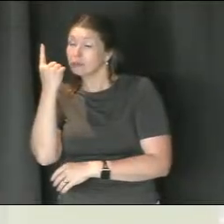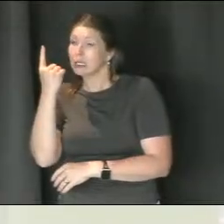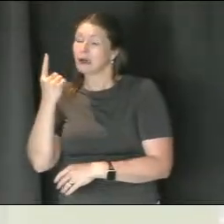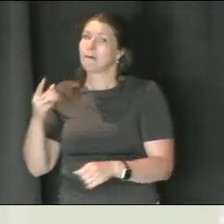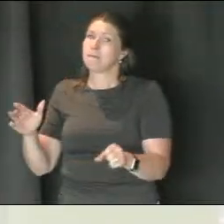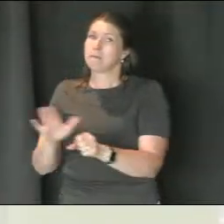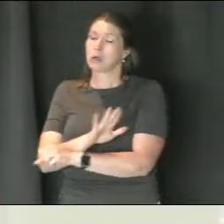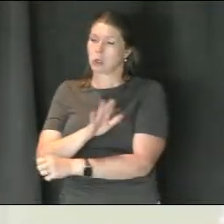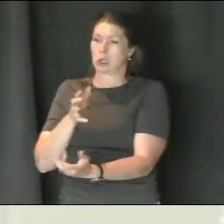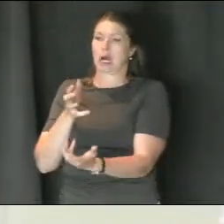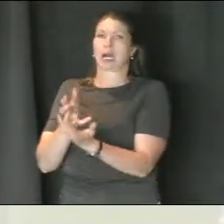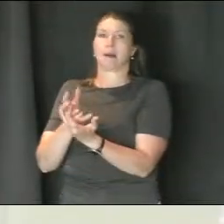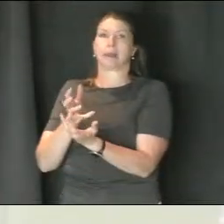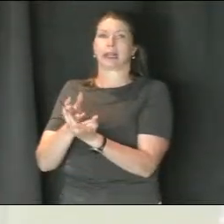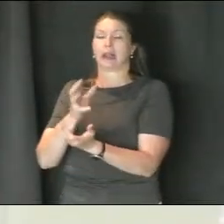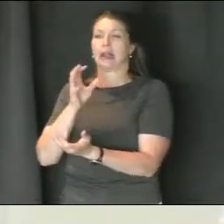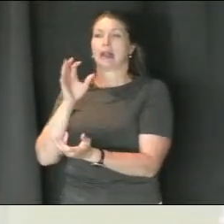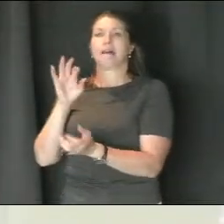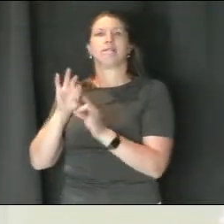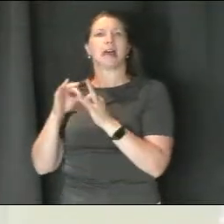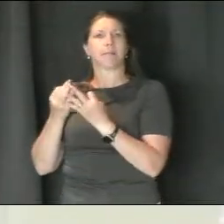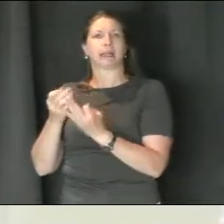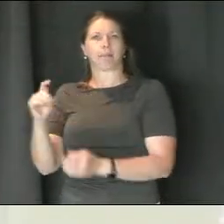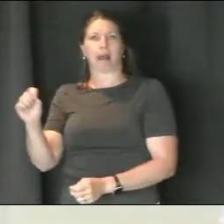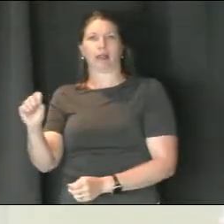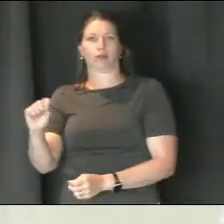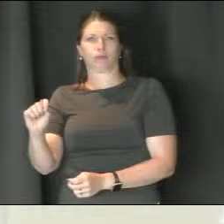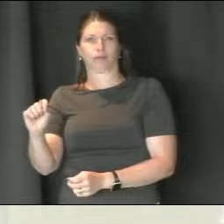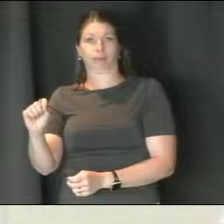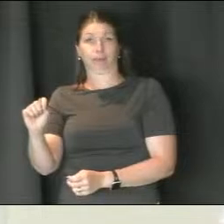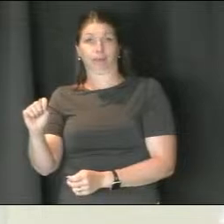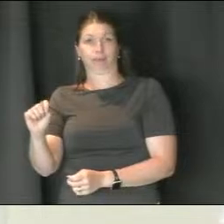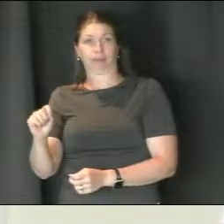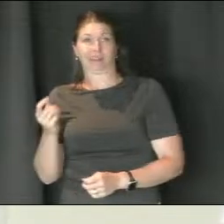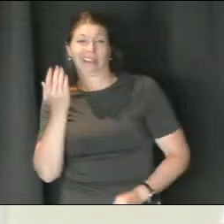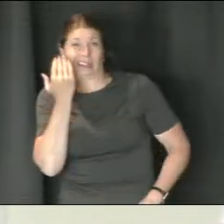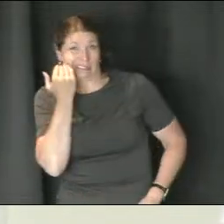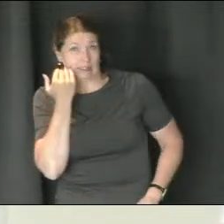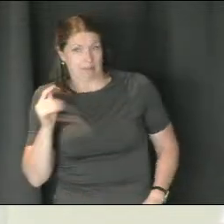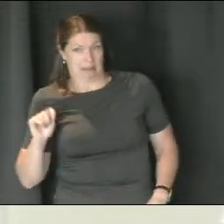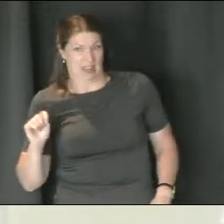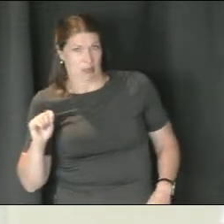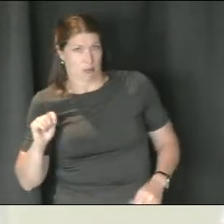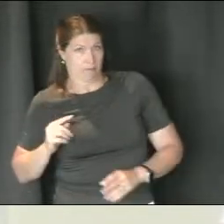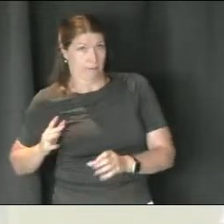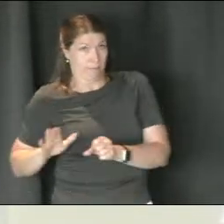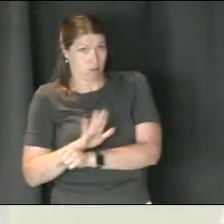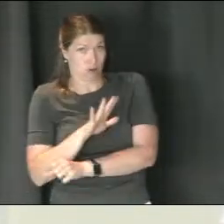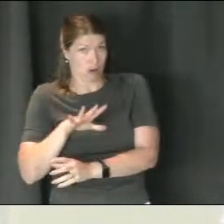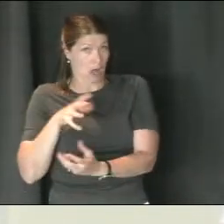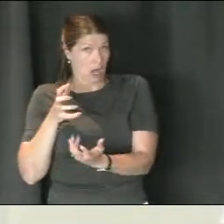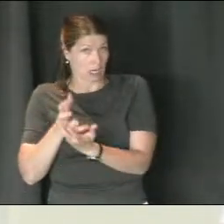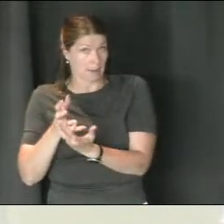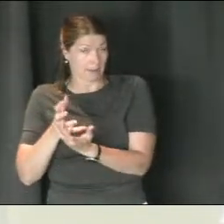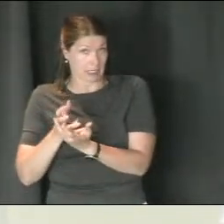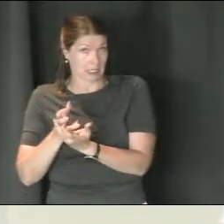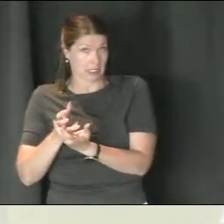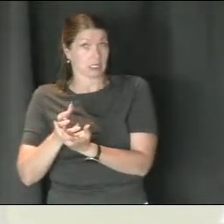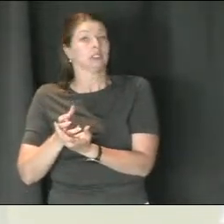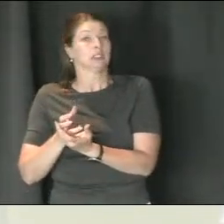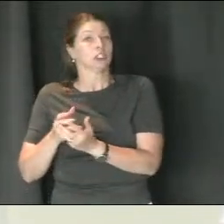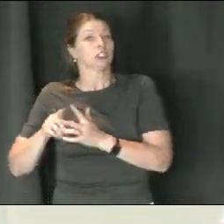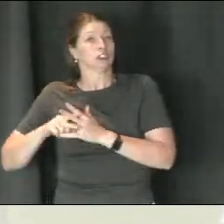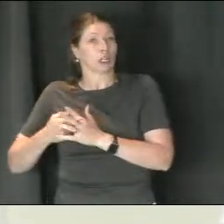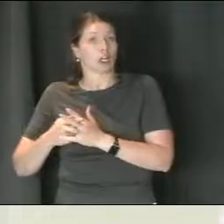washrooms. So with the latter, we started in 2020 and began